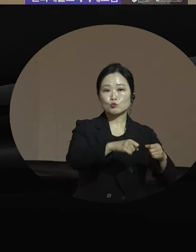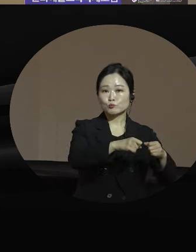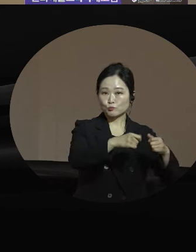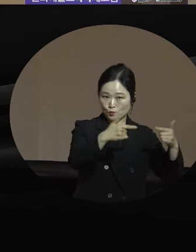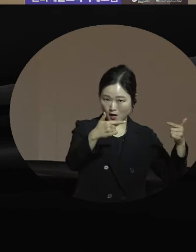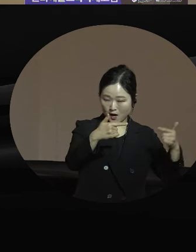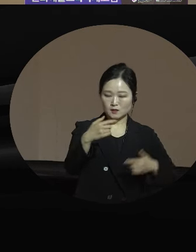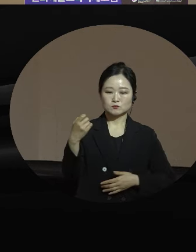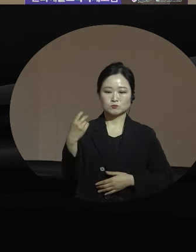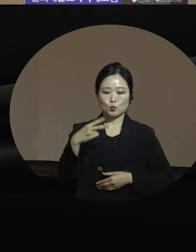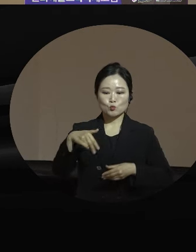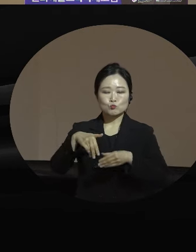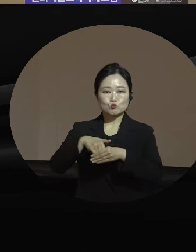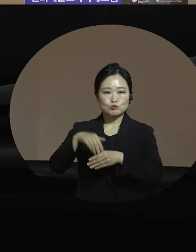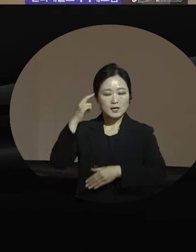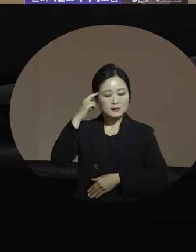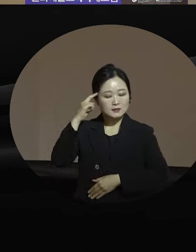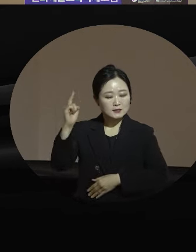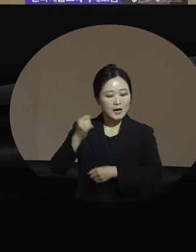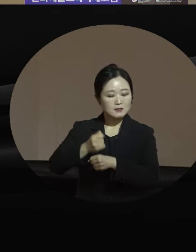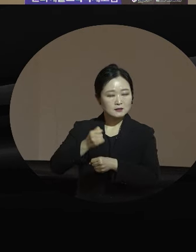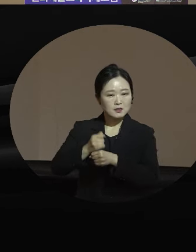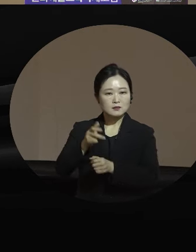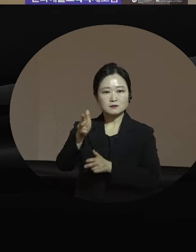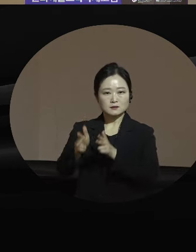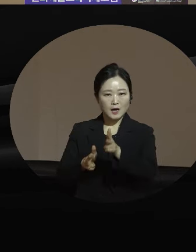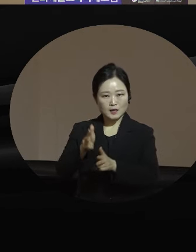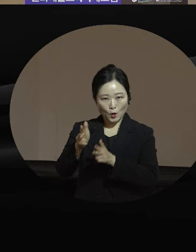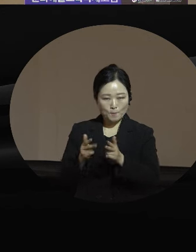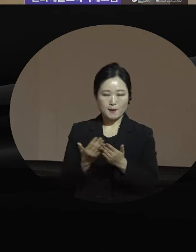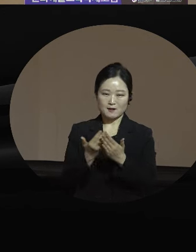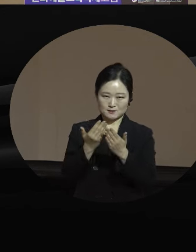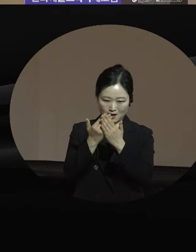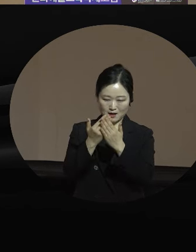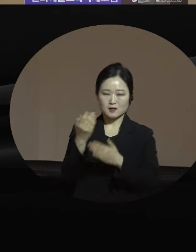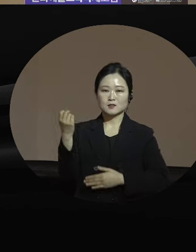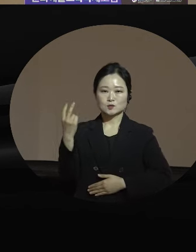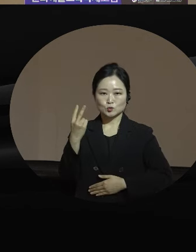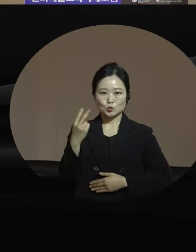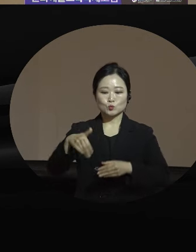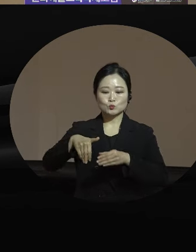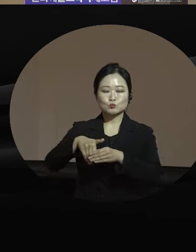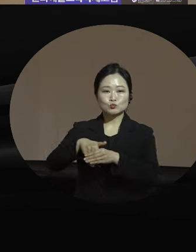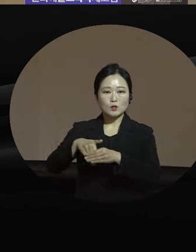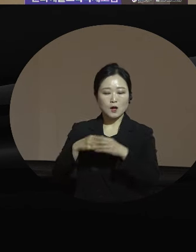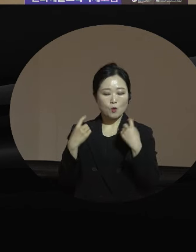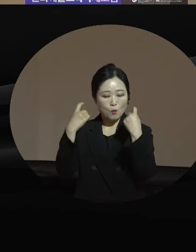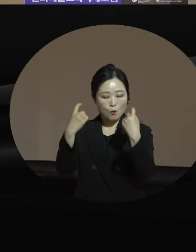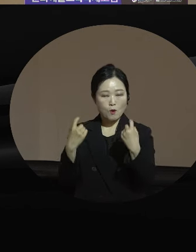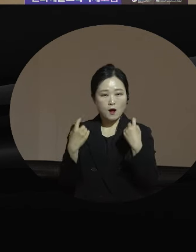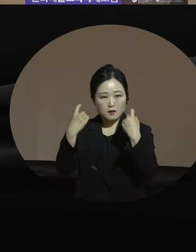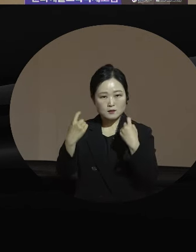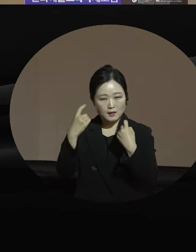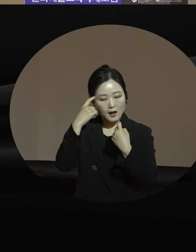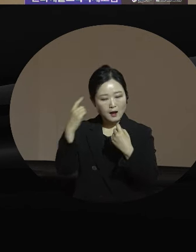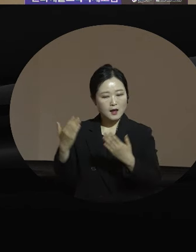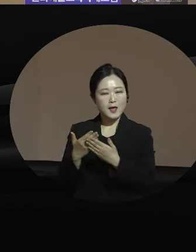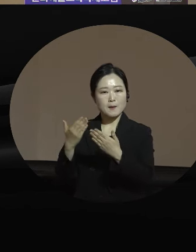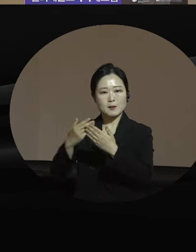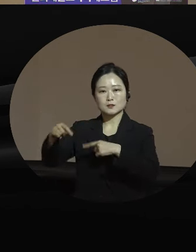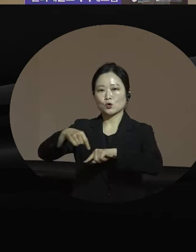cultural tourism. Within this framework, the policy we have implemented the